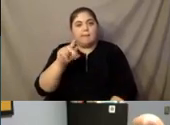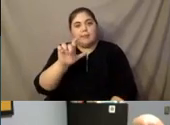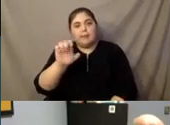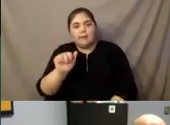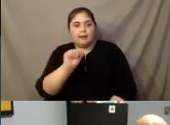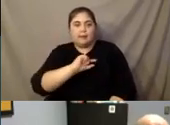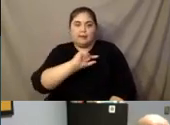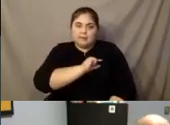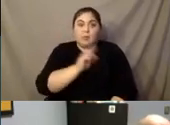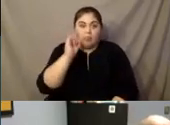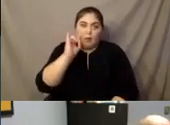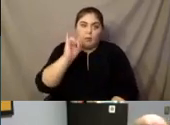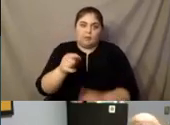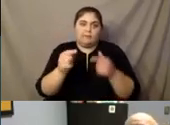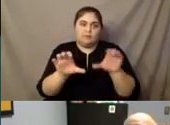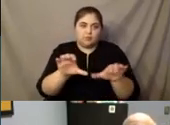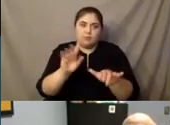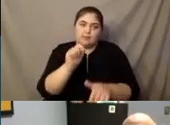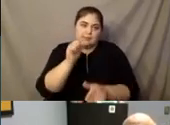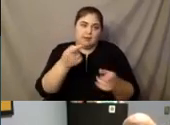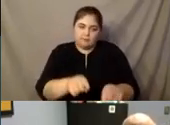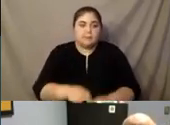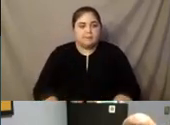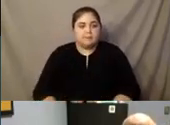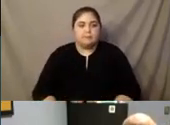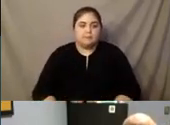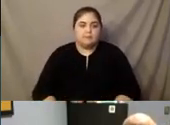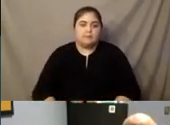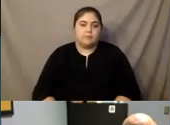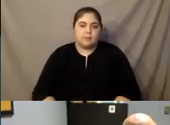do. Next slide, Lori.